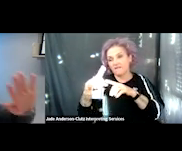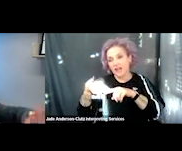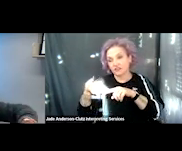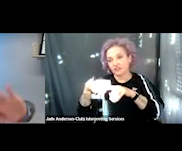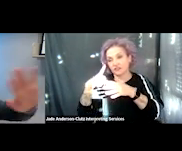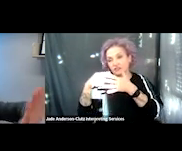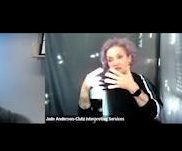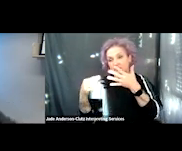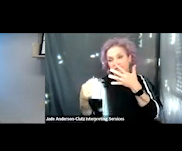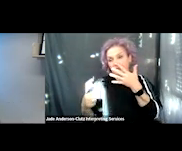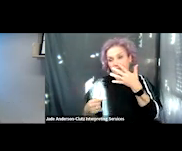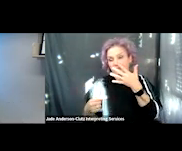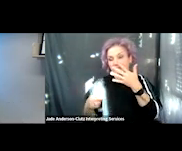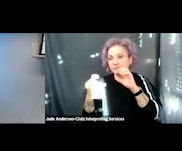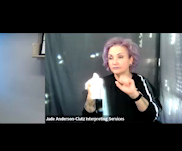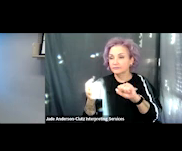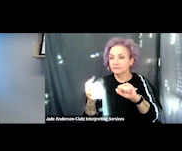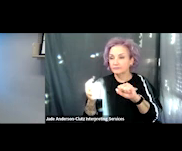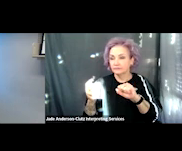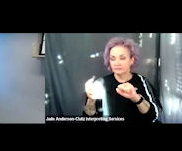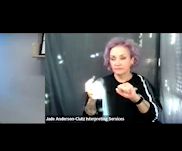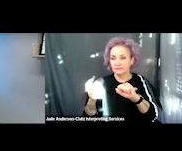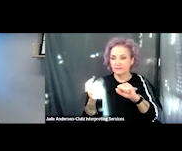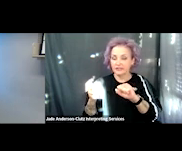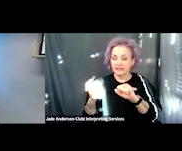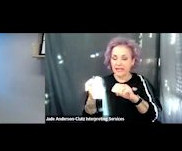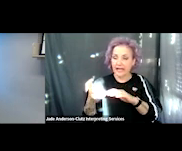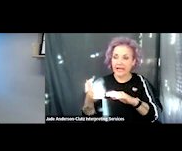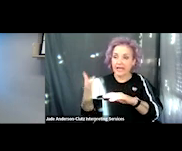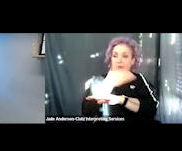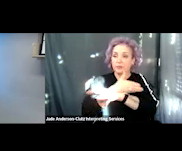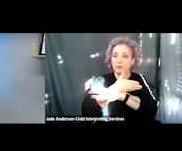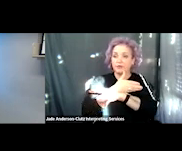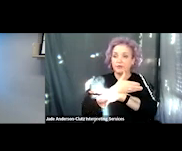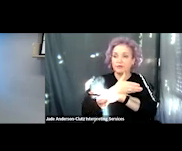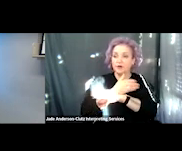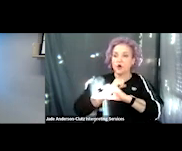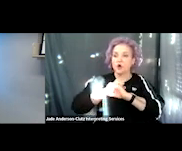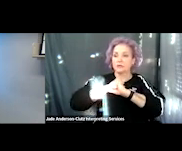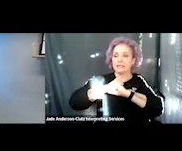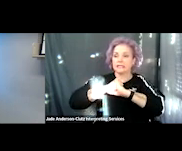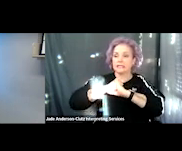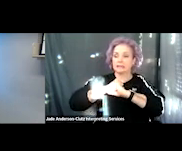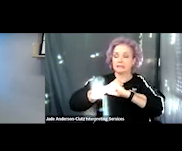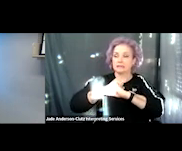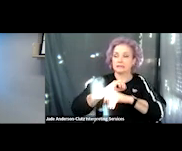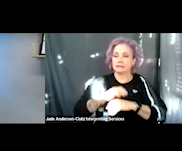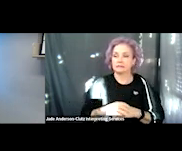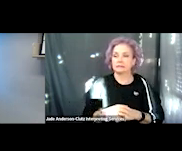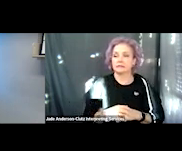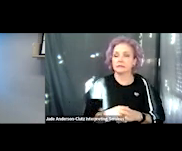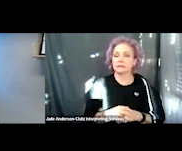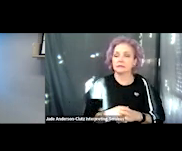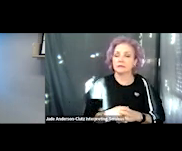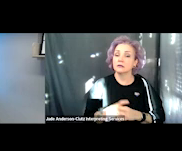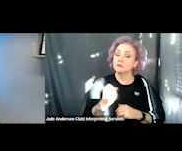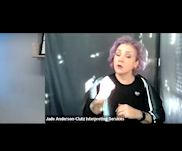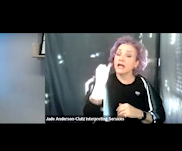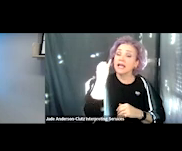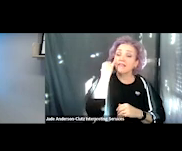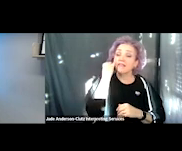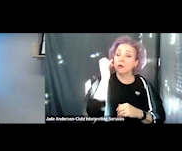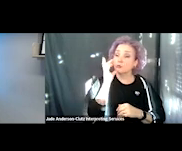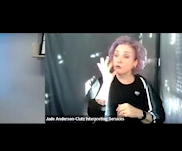this evidence, a lot of this, what I'm telling you, is from animal models. But if, for example, the mother has a particular diet during